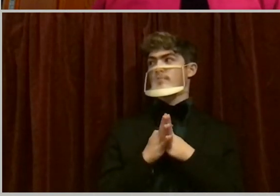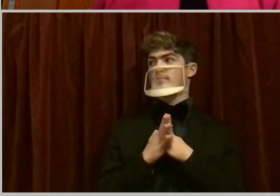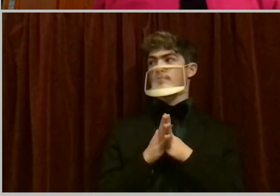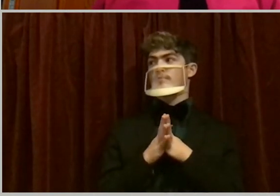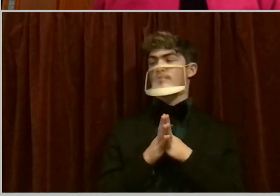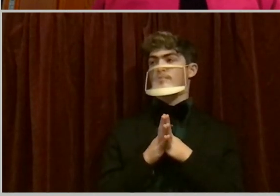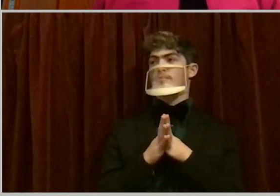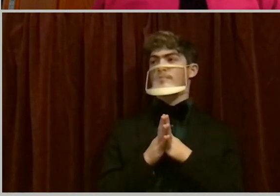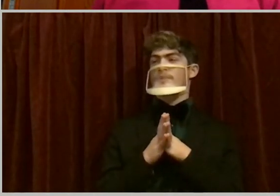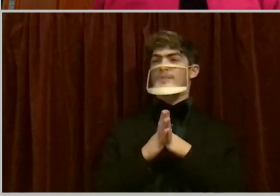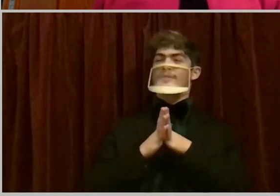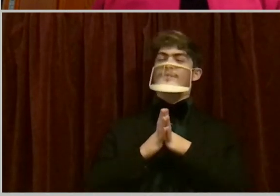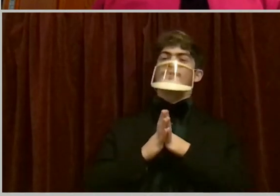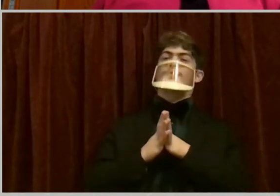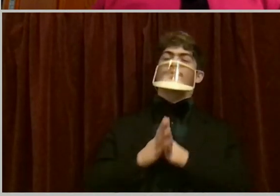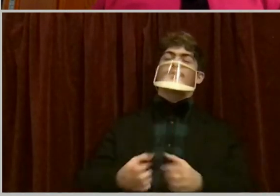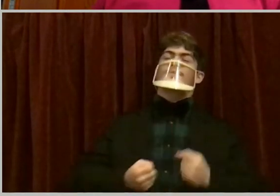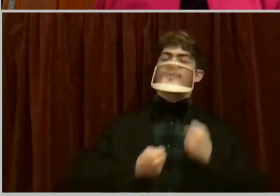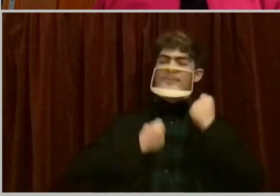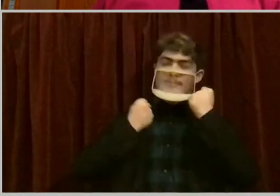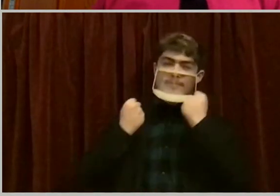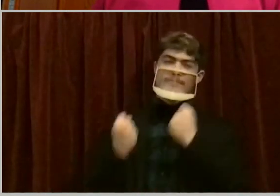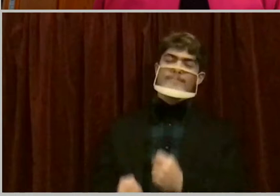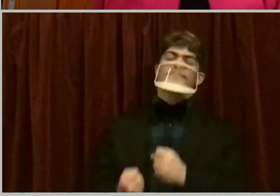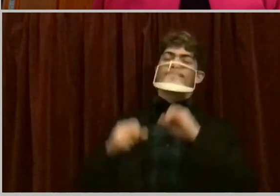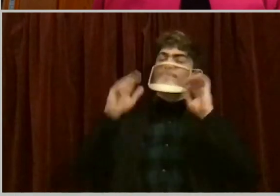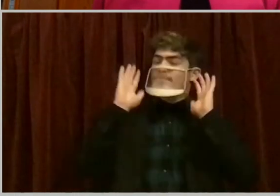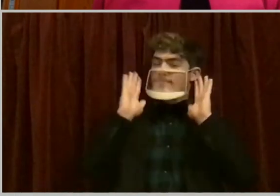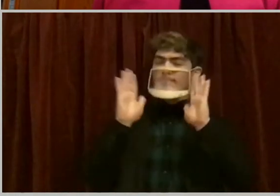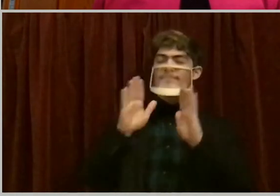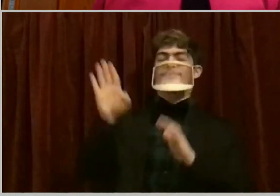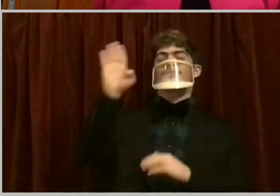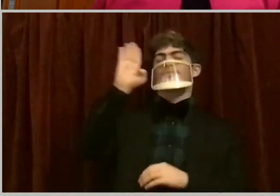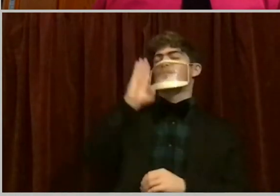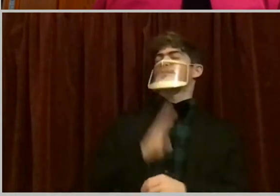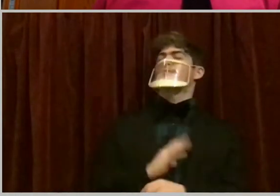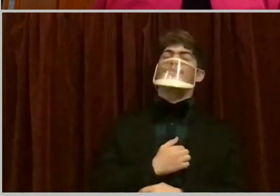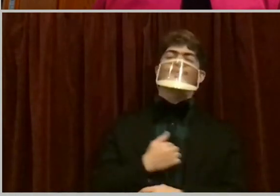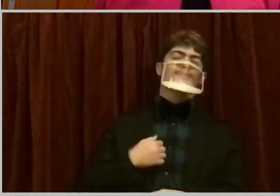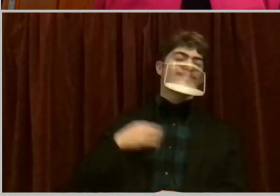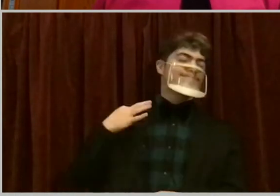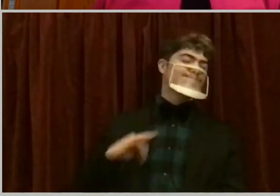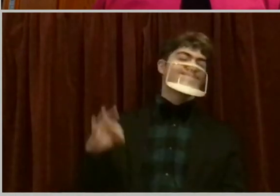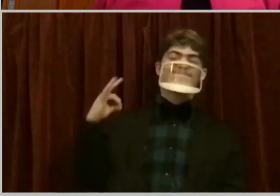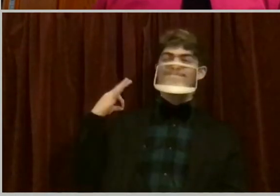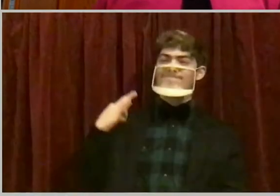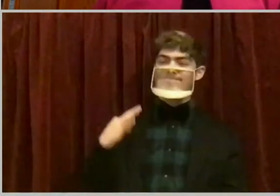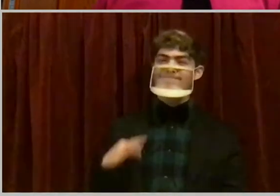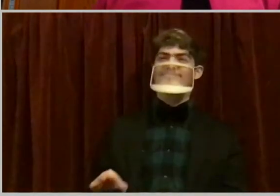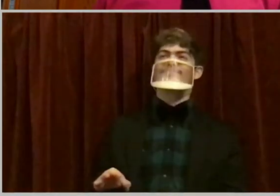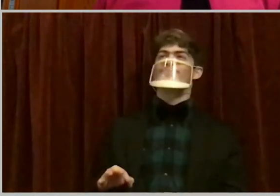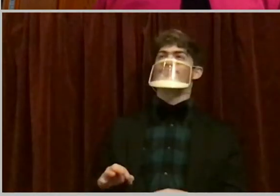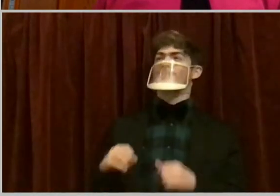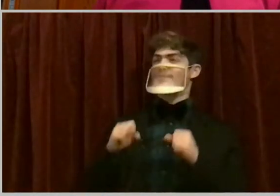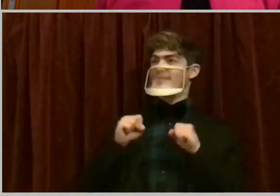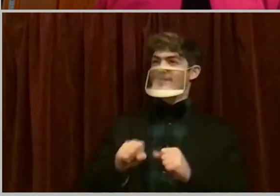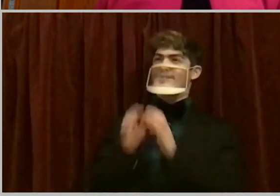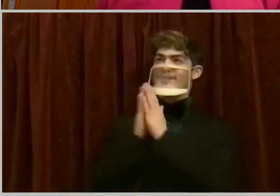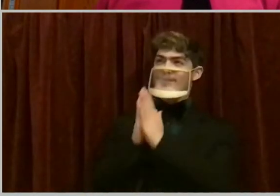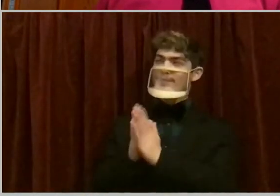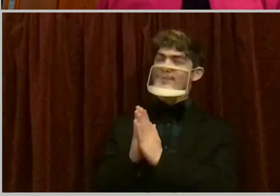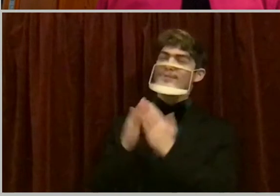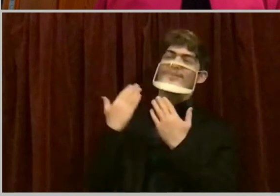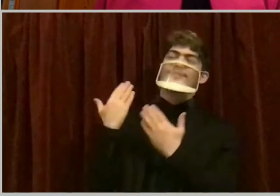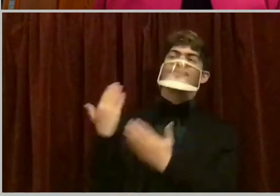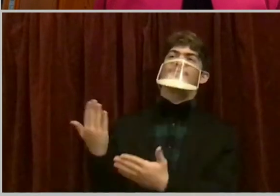Our mighty and great God, what a privilege it is to speak to you, to pray to you, the God who has made all things,